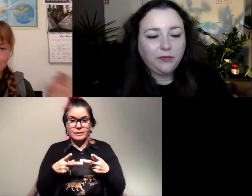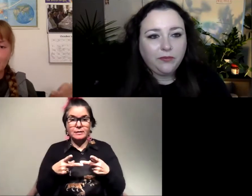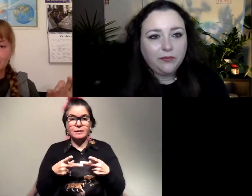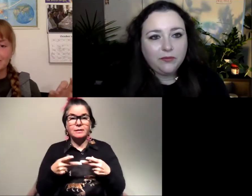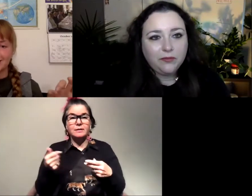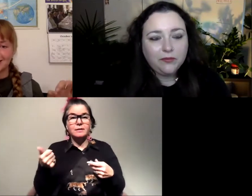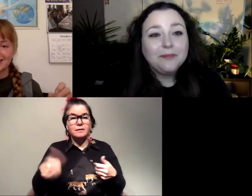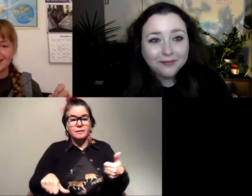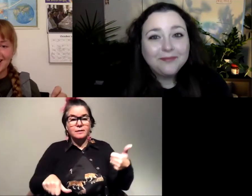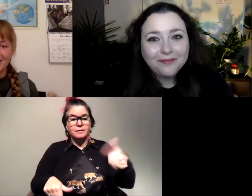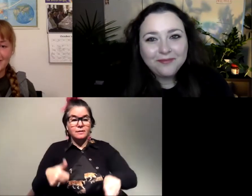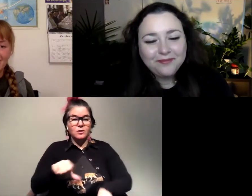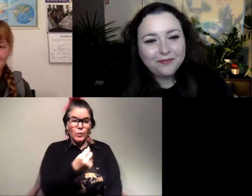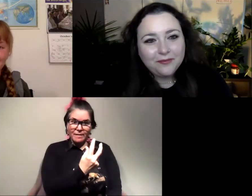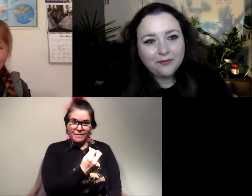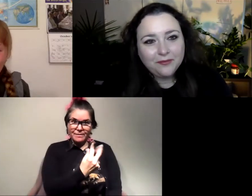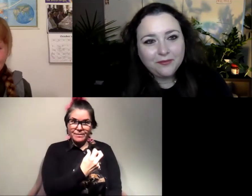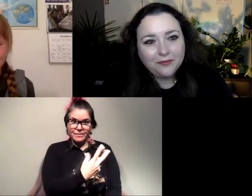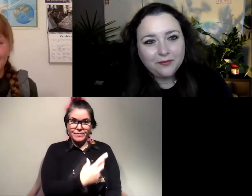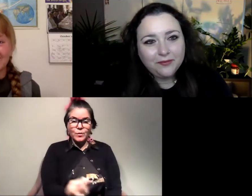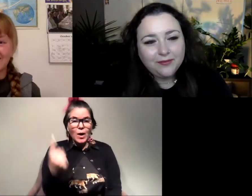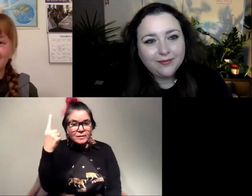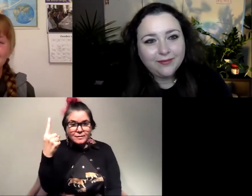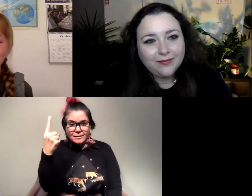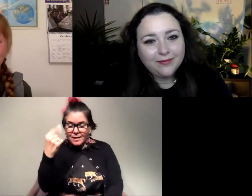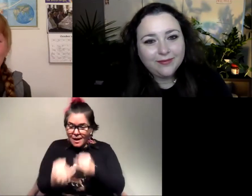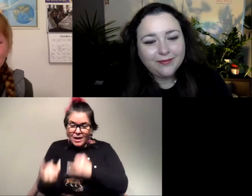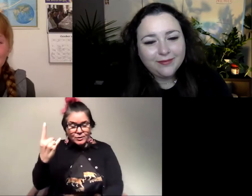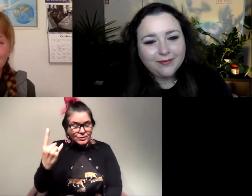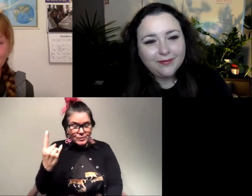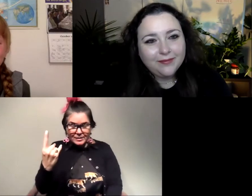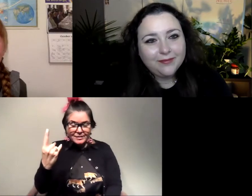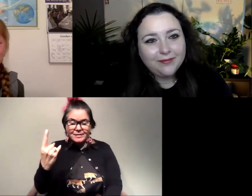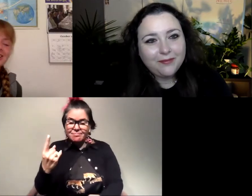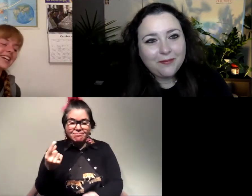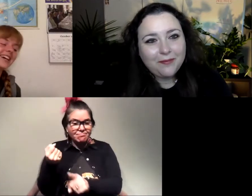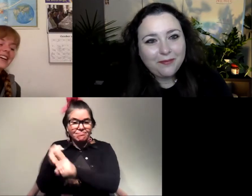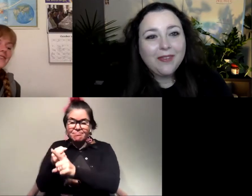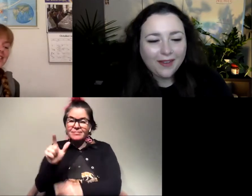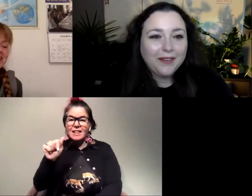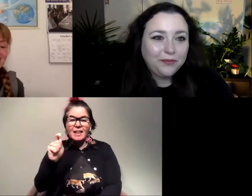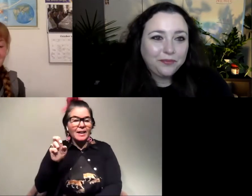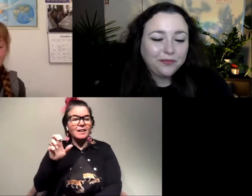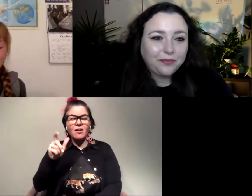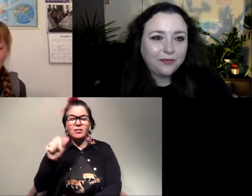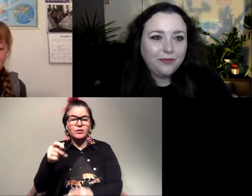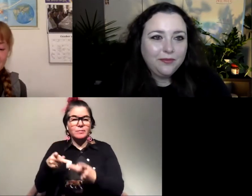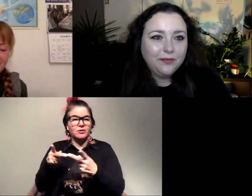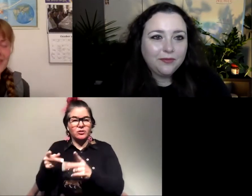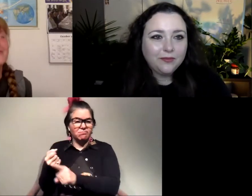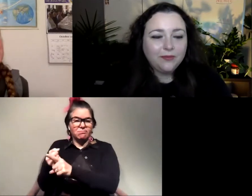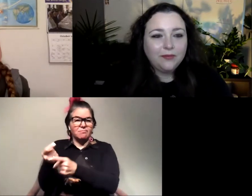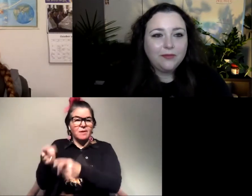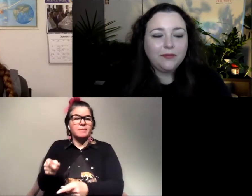rejected from 12 positions. So that last one that I went to happened to be a lake ecology position. And